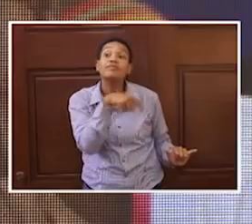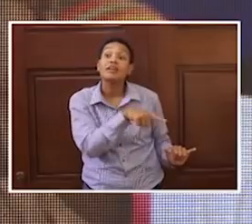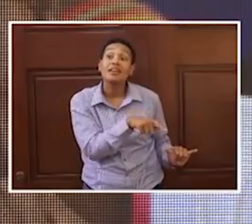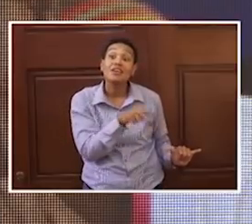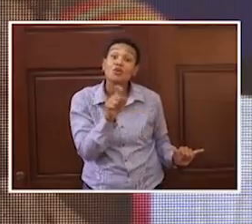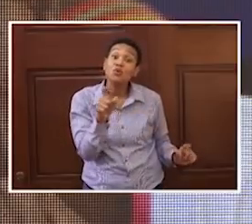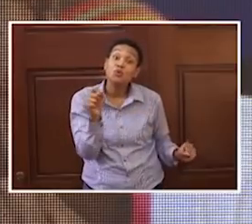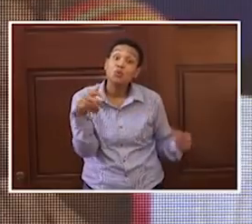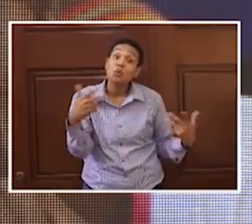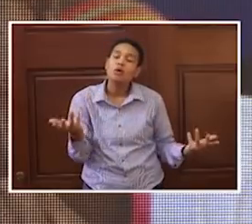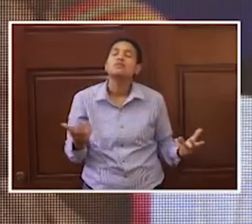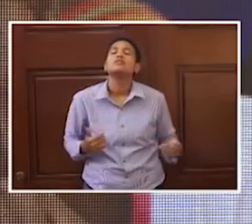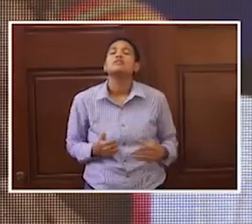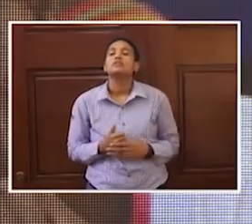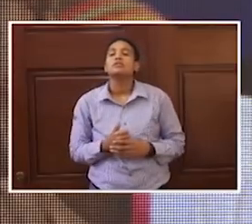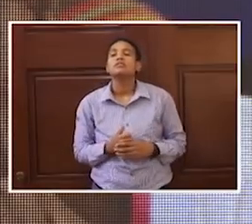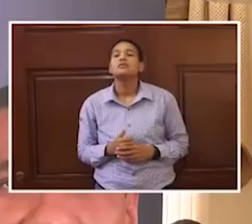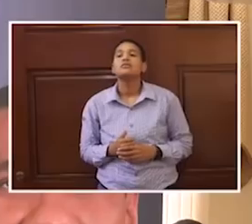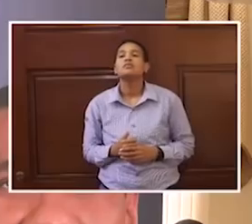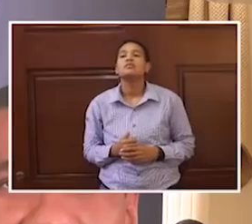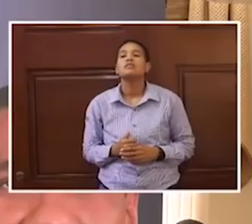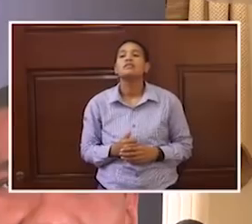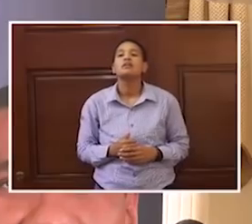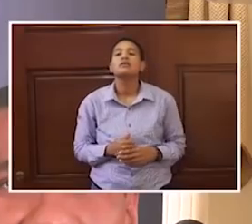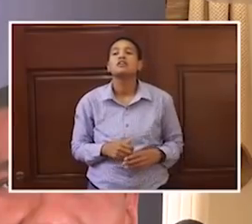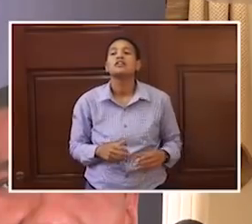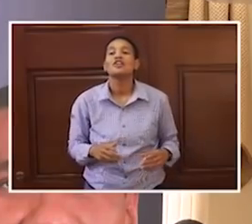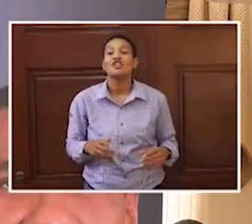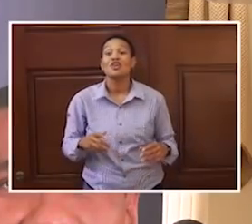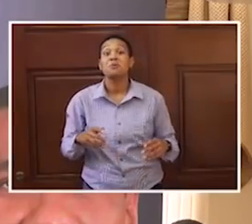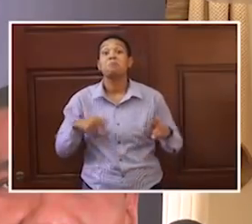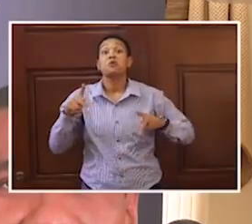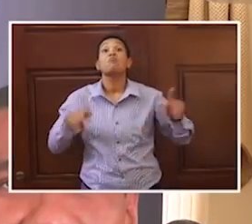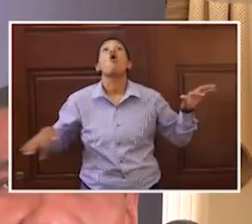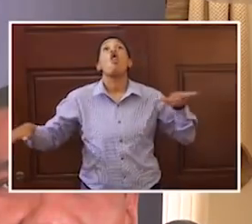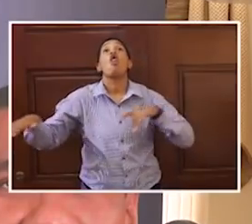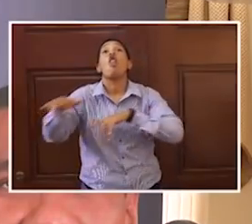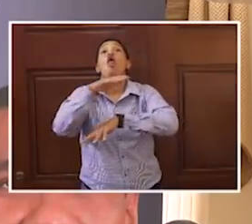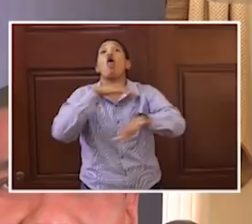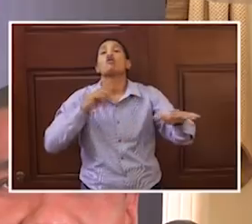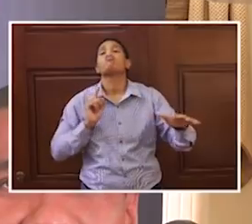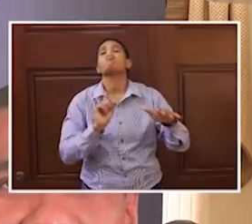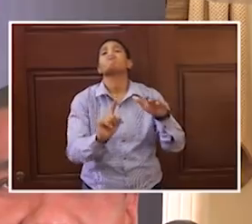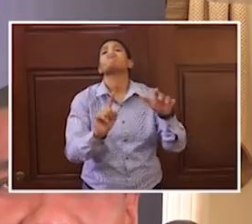as possible, keep out of regular circulation in the population,